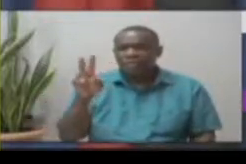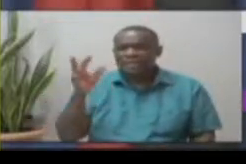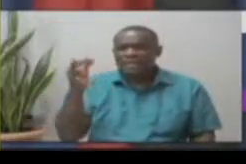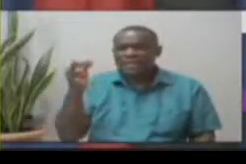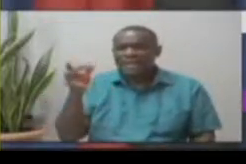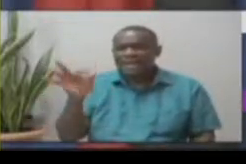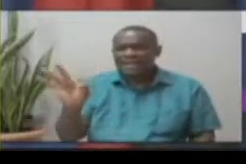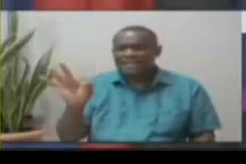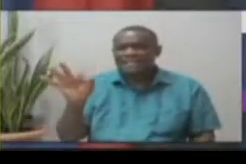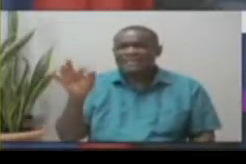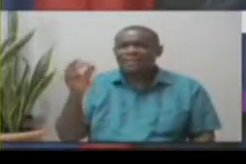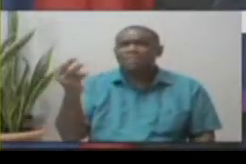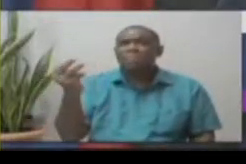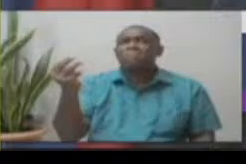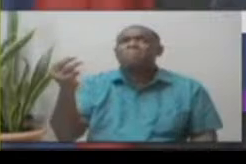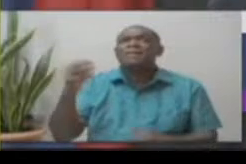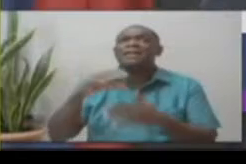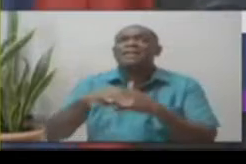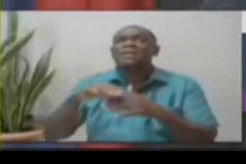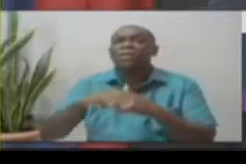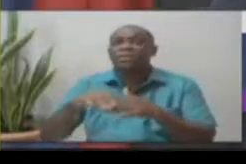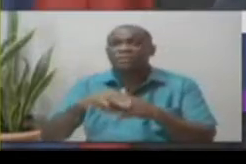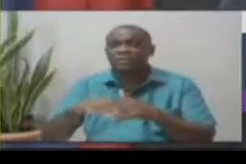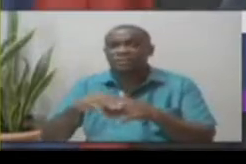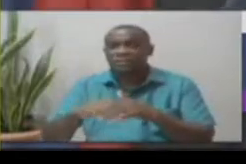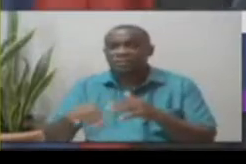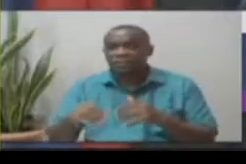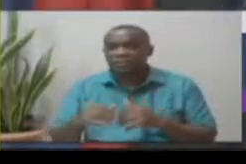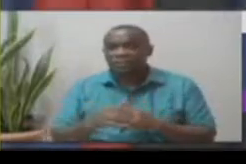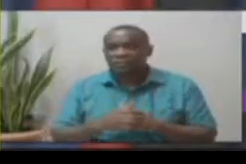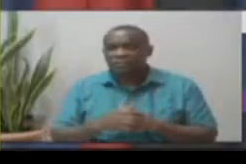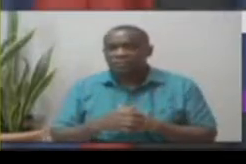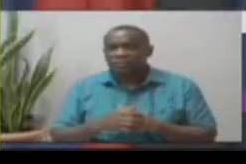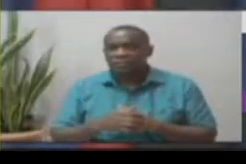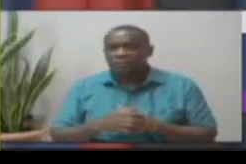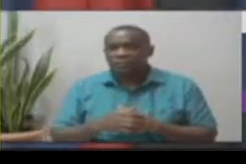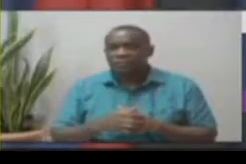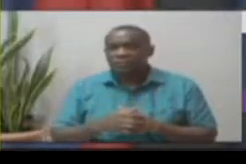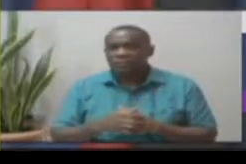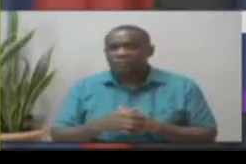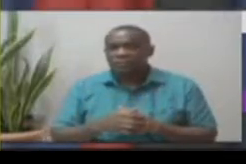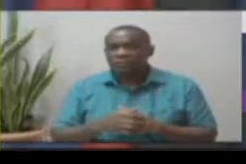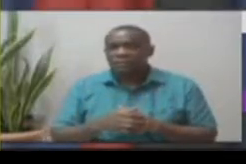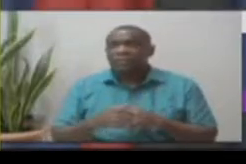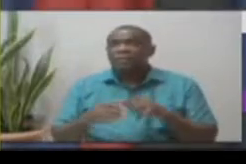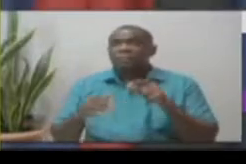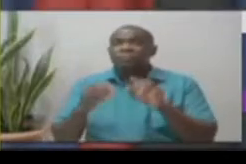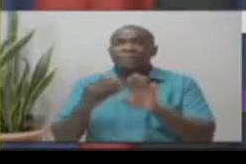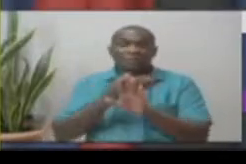under the contract price at $219 million. That was a $500 million project.